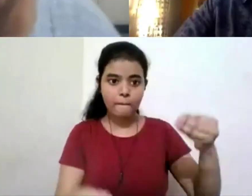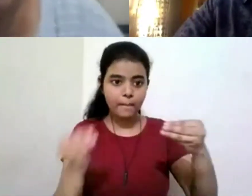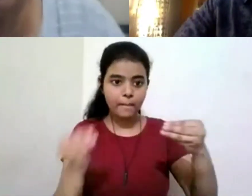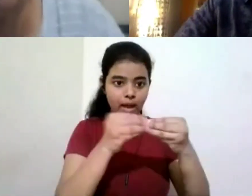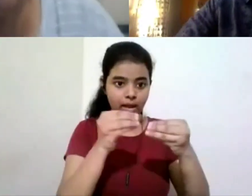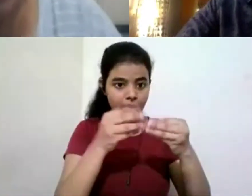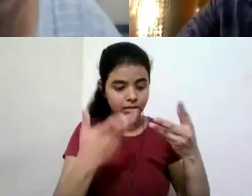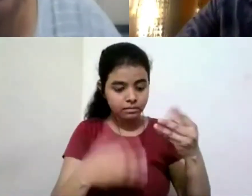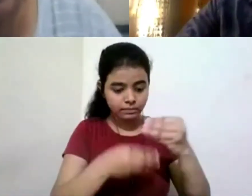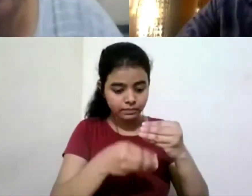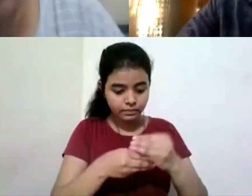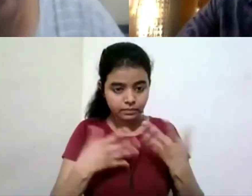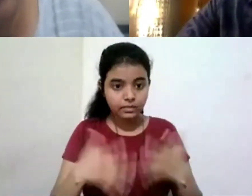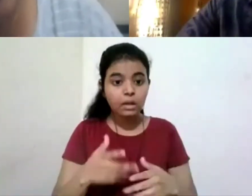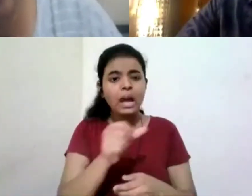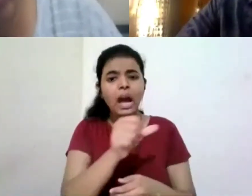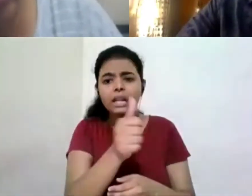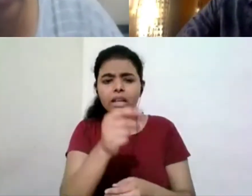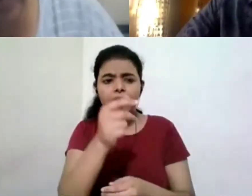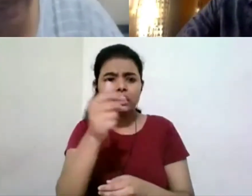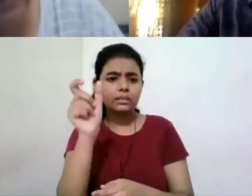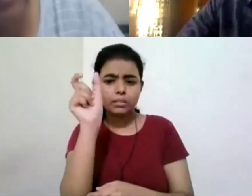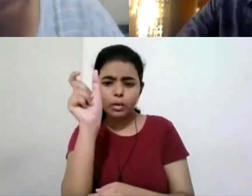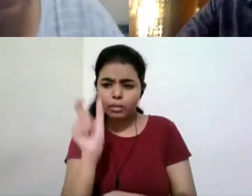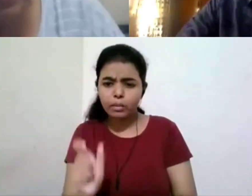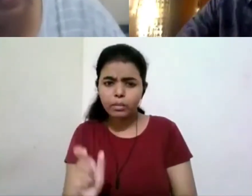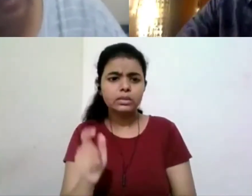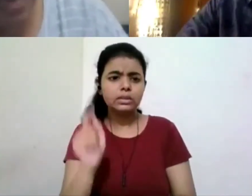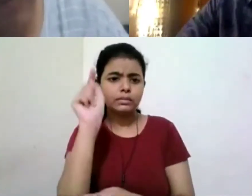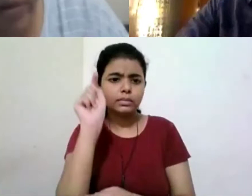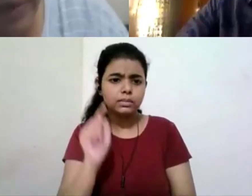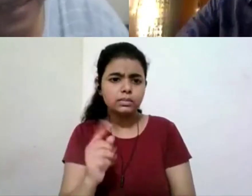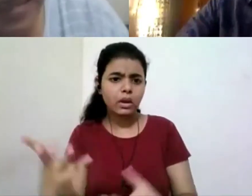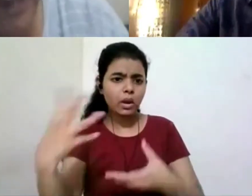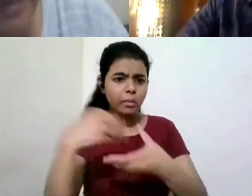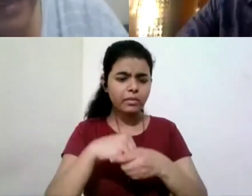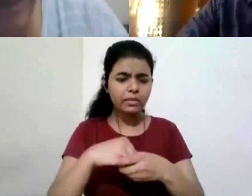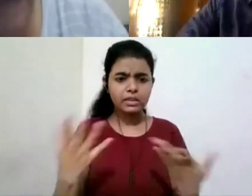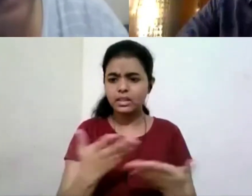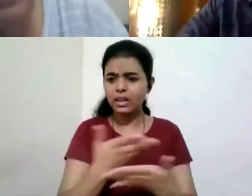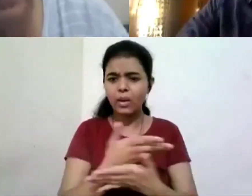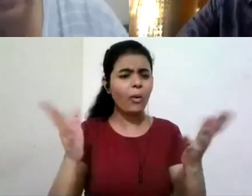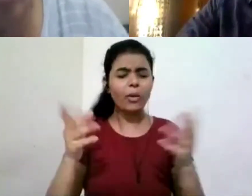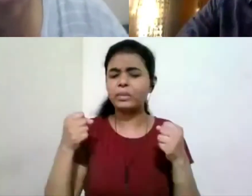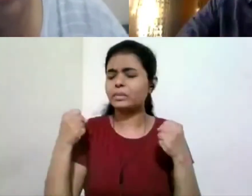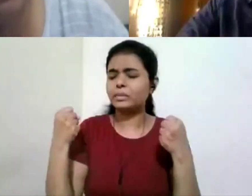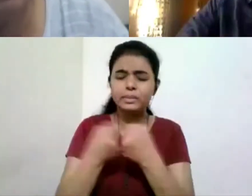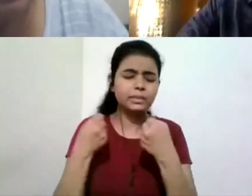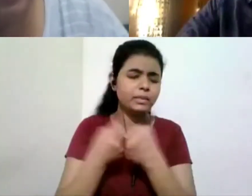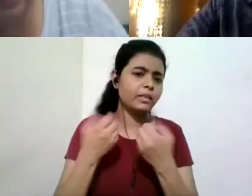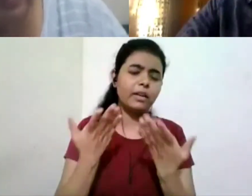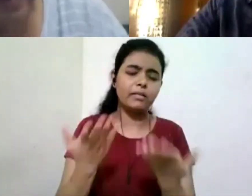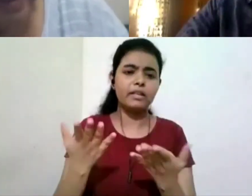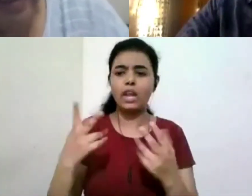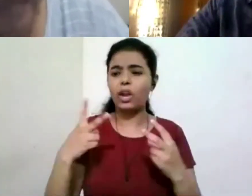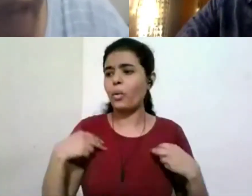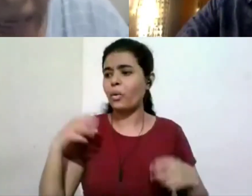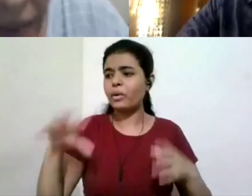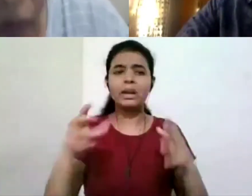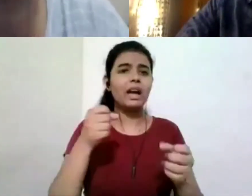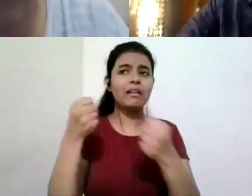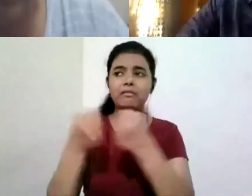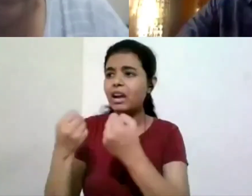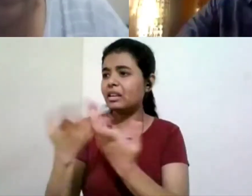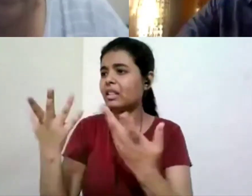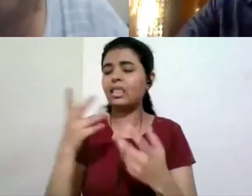other conditionalities to ensure that, really speaking, everybody is just fighting battles in courts here and there. The